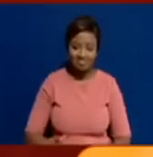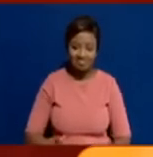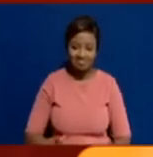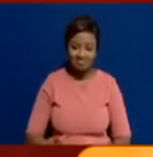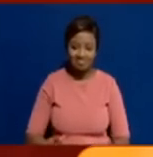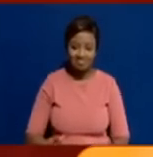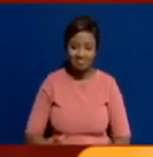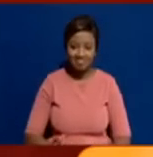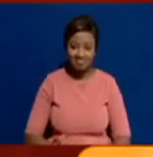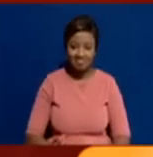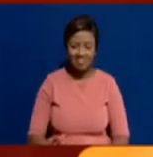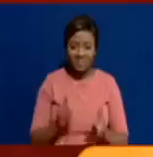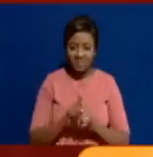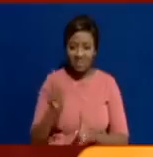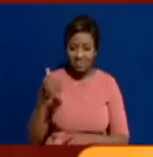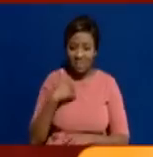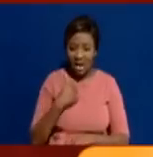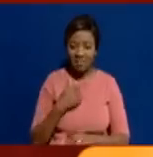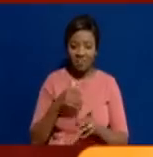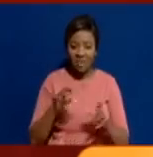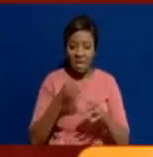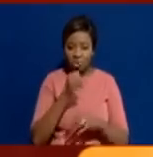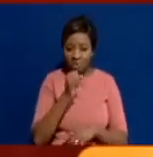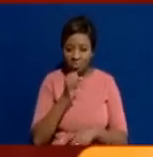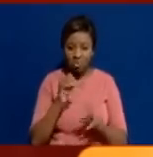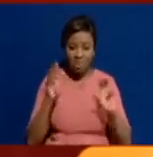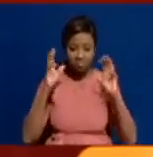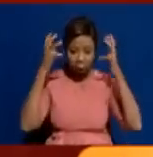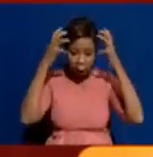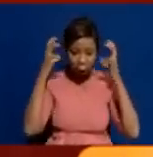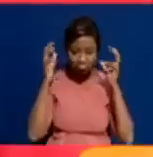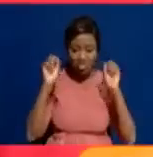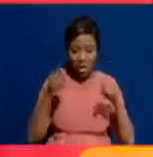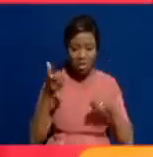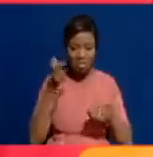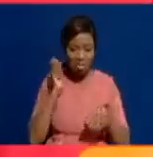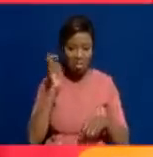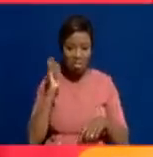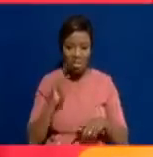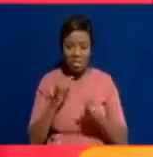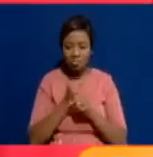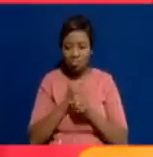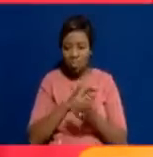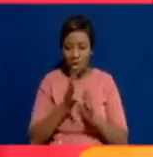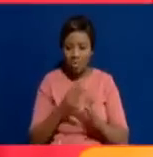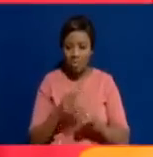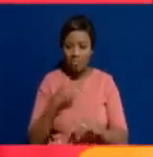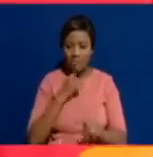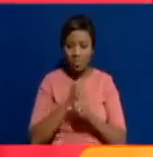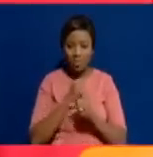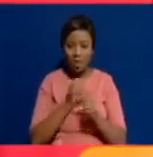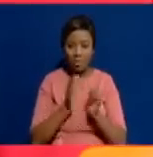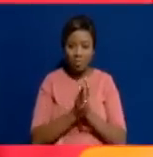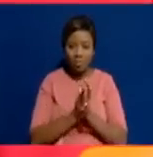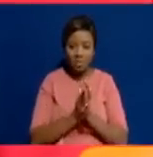He also has a podcast which opened doors for him on a global stage. I do work with an organization called